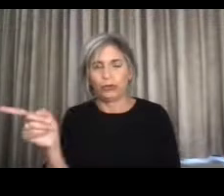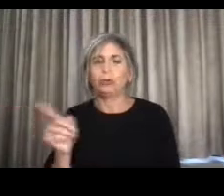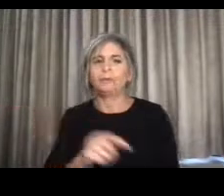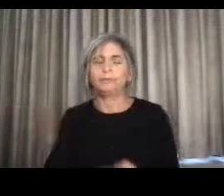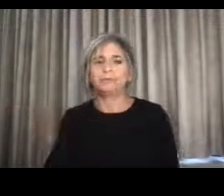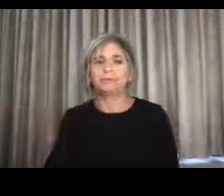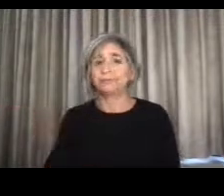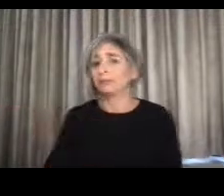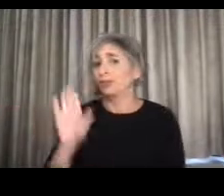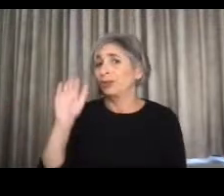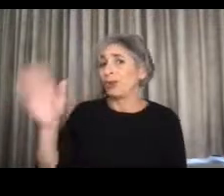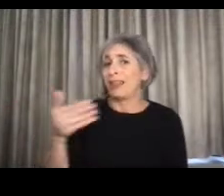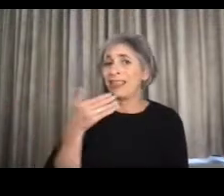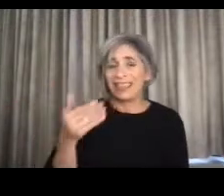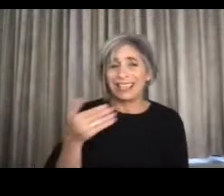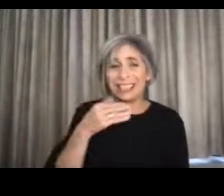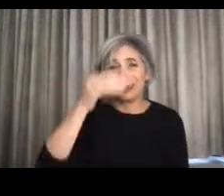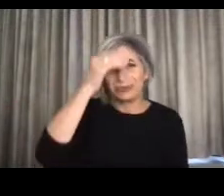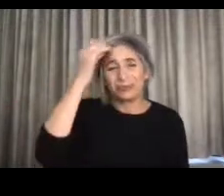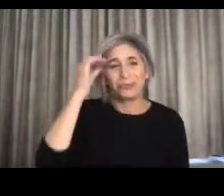Great, thank you, Kathy. I think